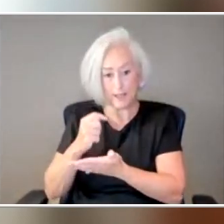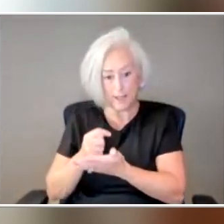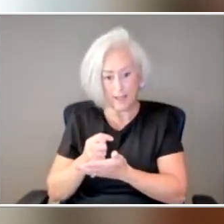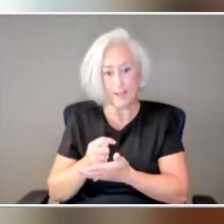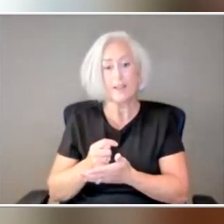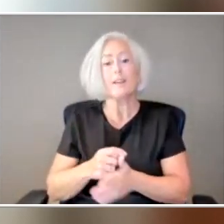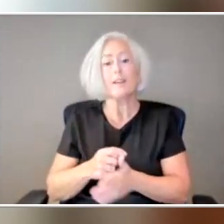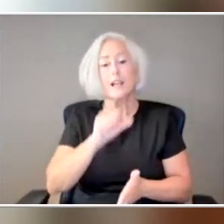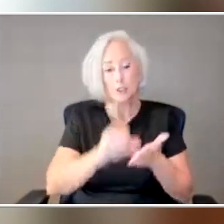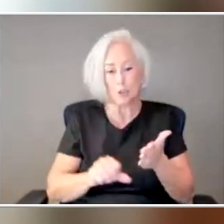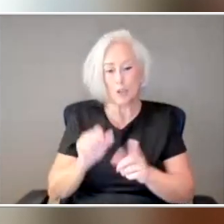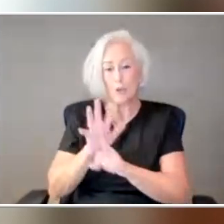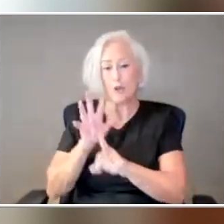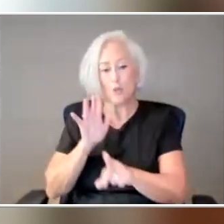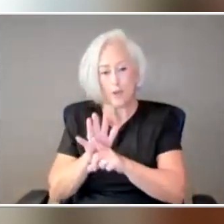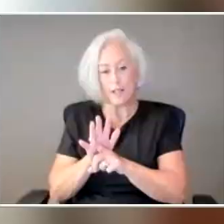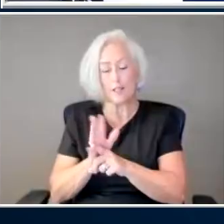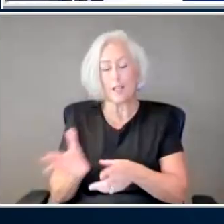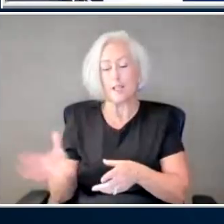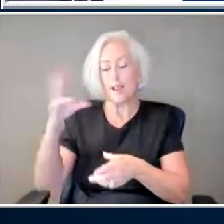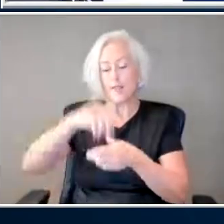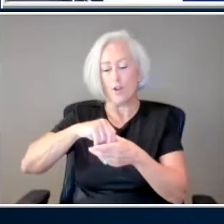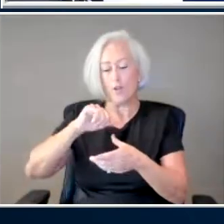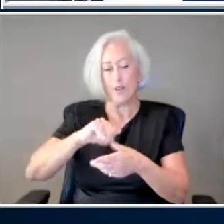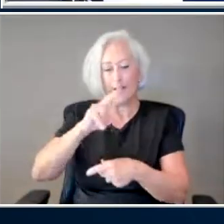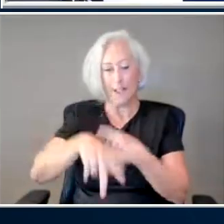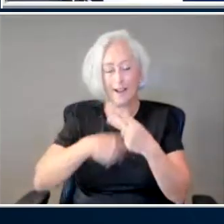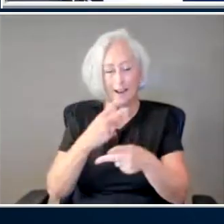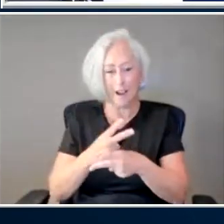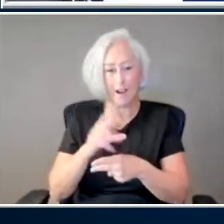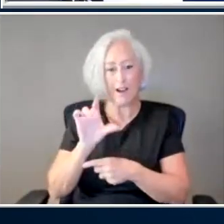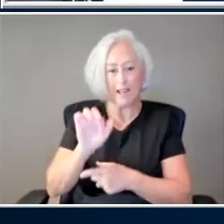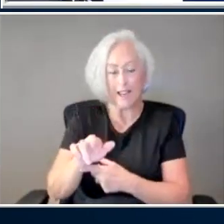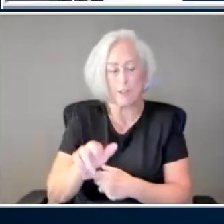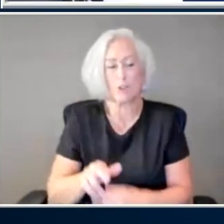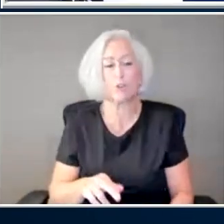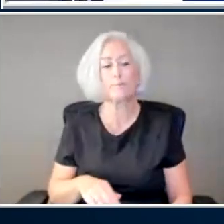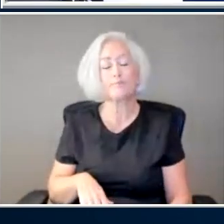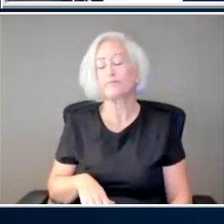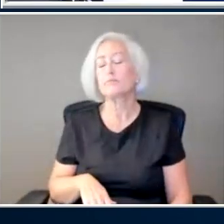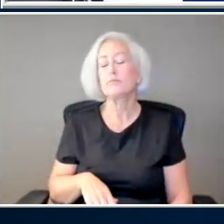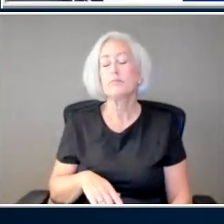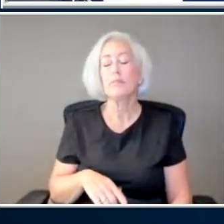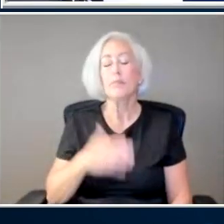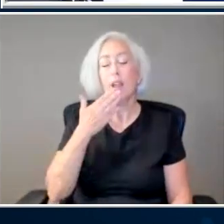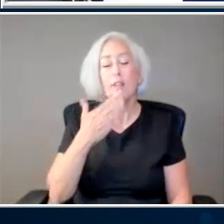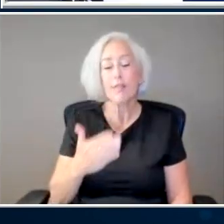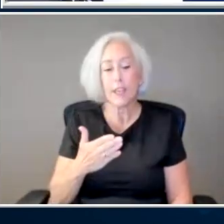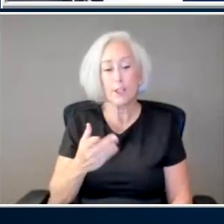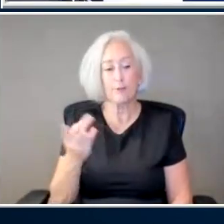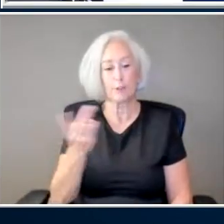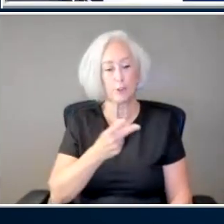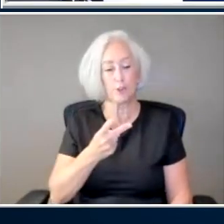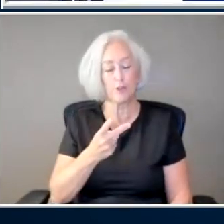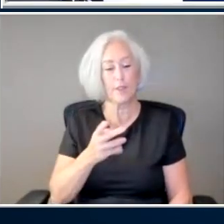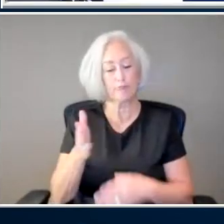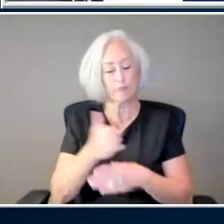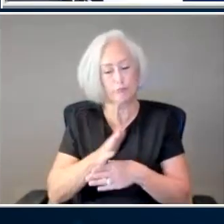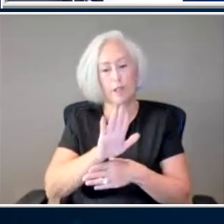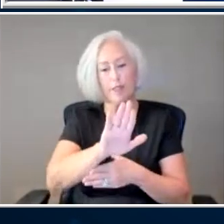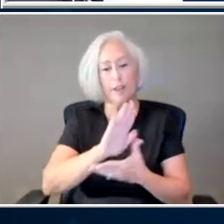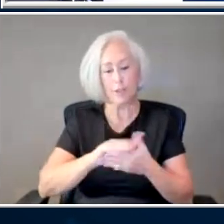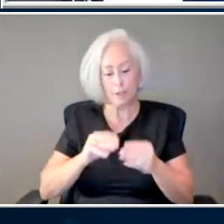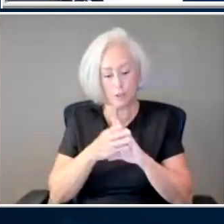part of treating early stage breast cancer. Yen Liang says, thank you for today's guests for being so willing to share their stories.